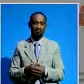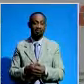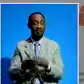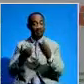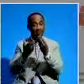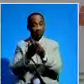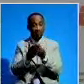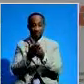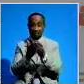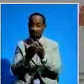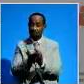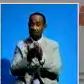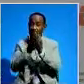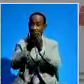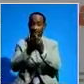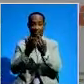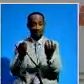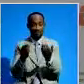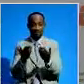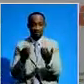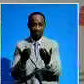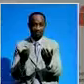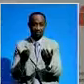guarantees of any sort.